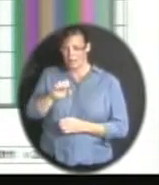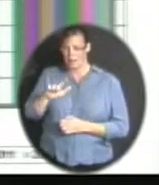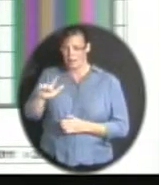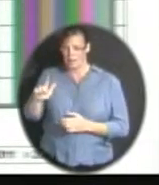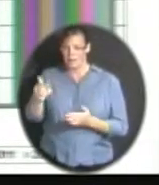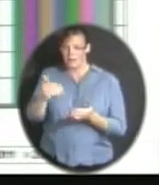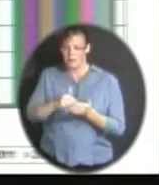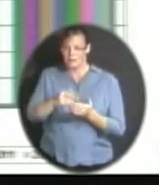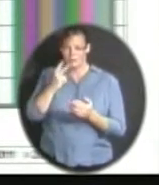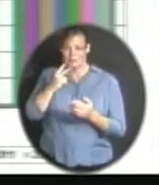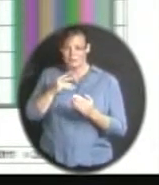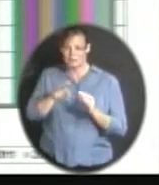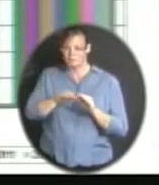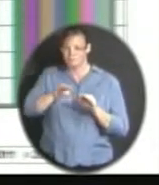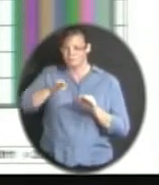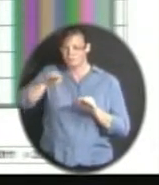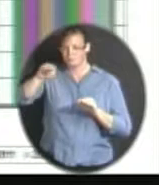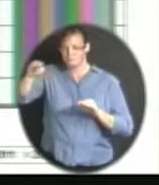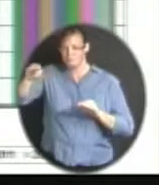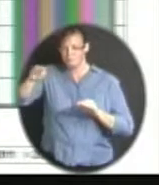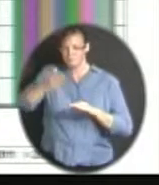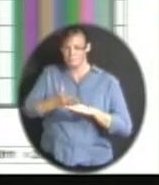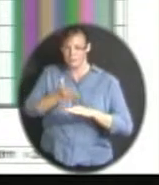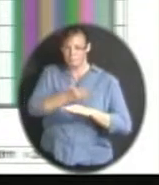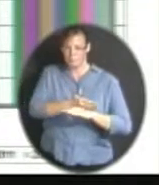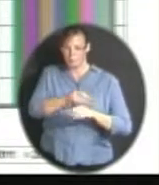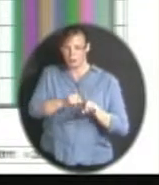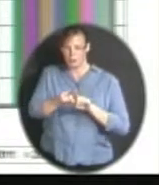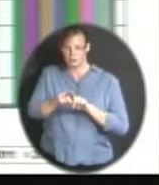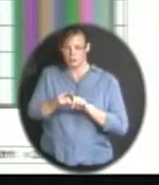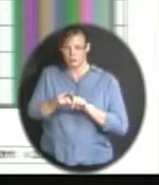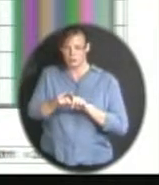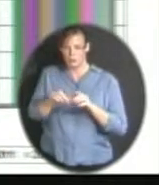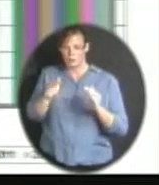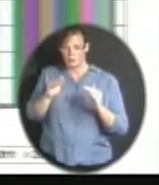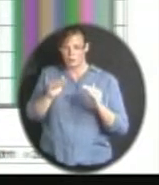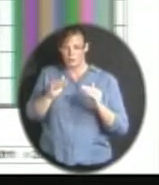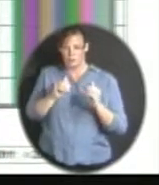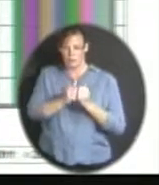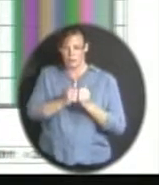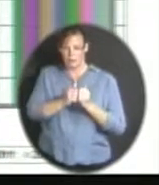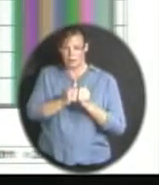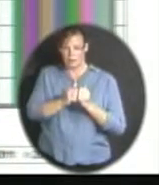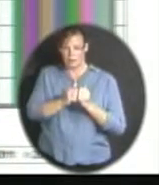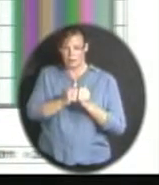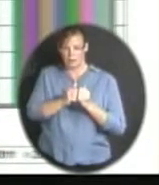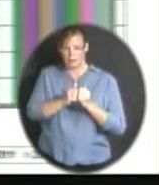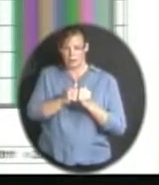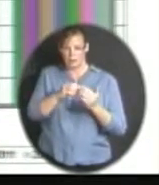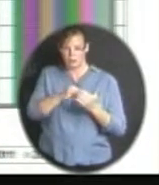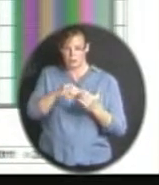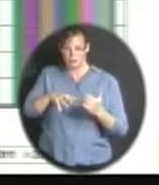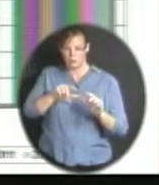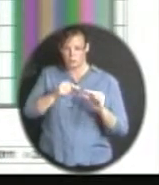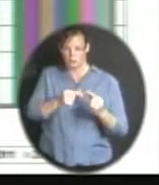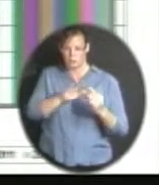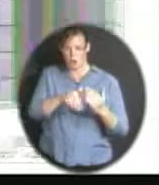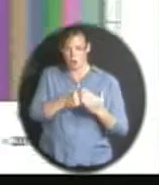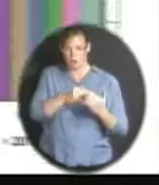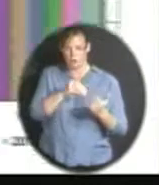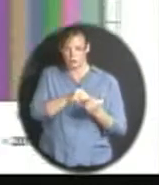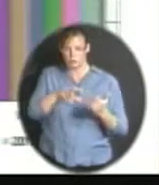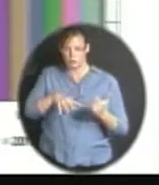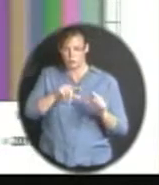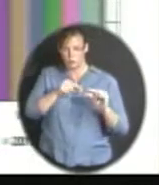again, we see nice steady stair steps of improvement and also a closing of the gap between the student groups and our all student